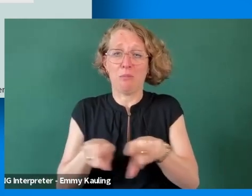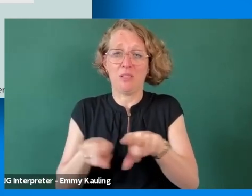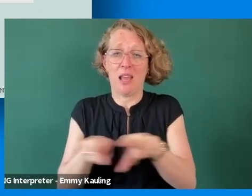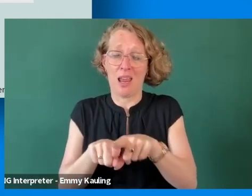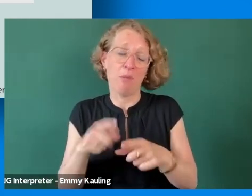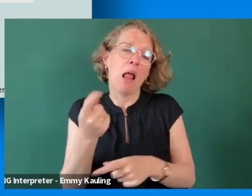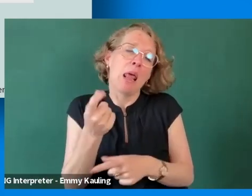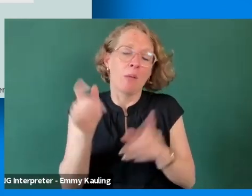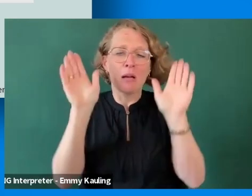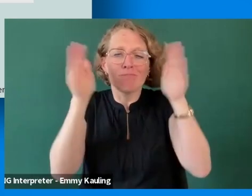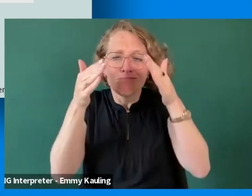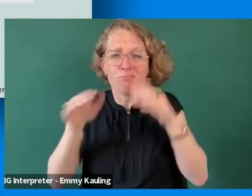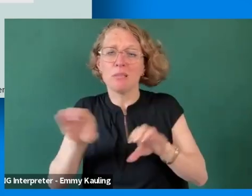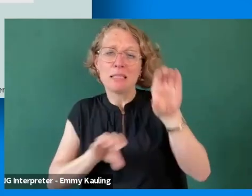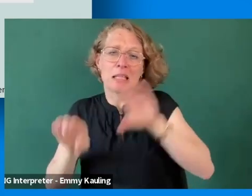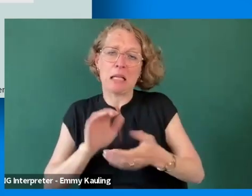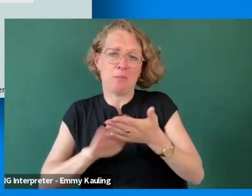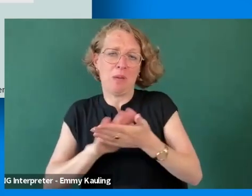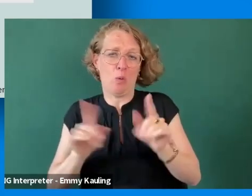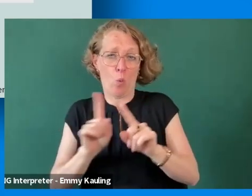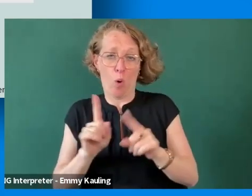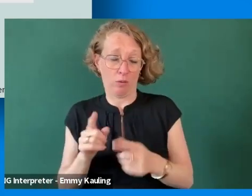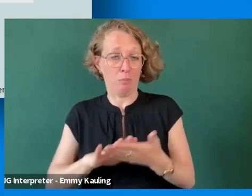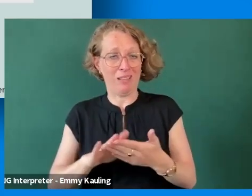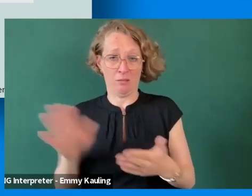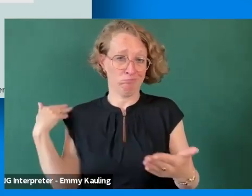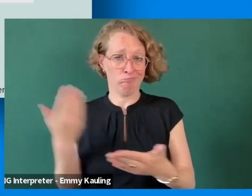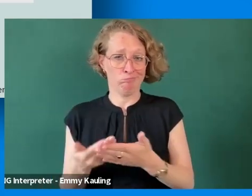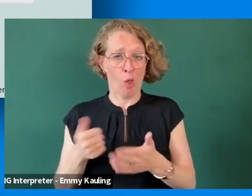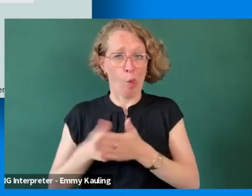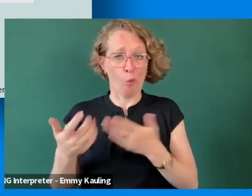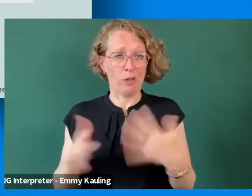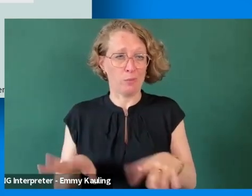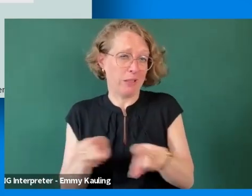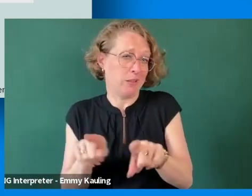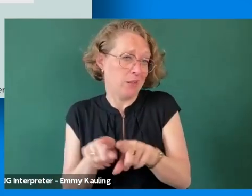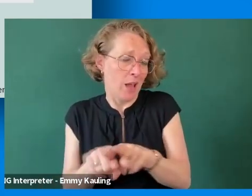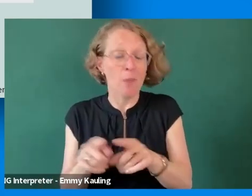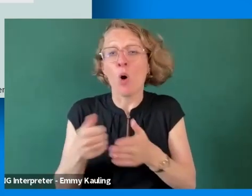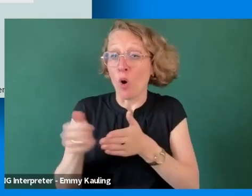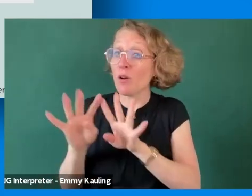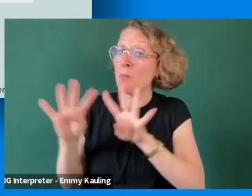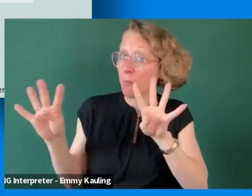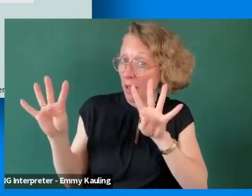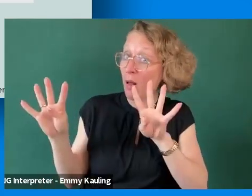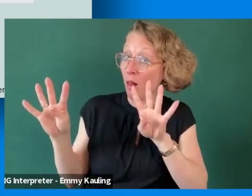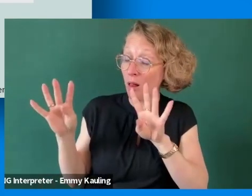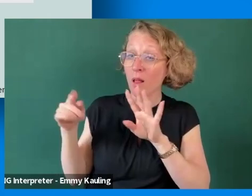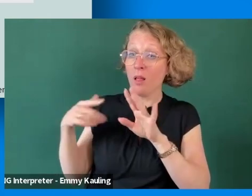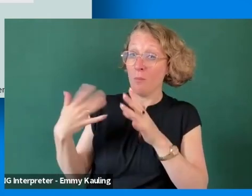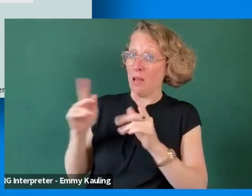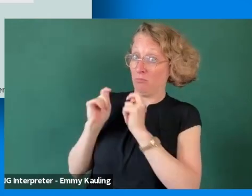of how we do science, which is the way we've always done it. Often reviewers and panelists are invited because they are award holders